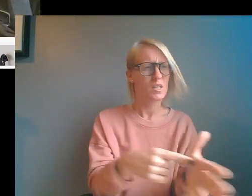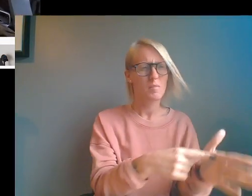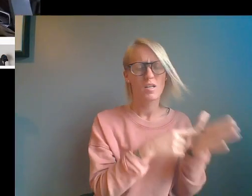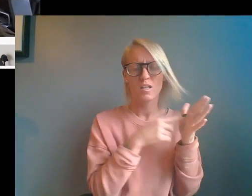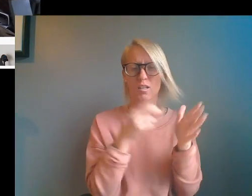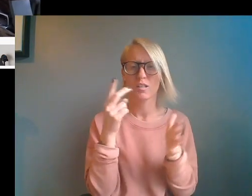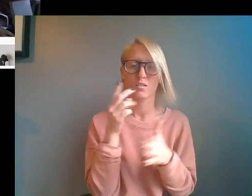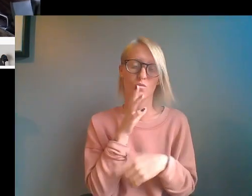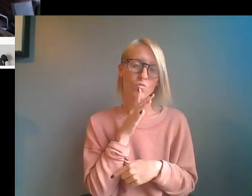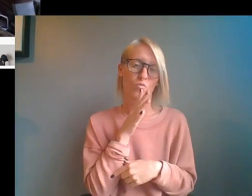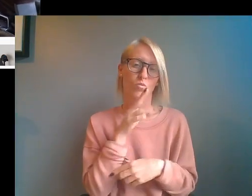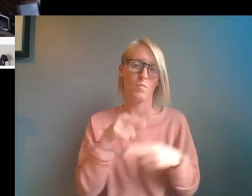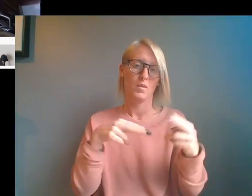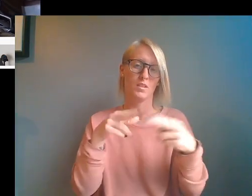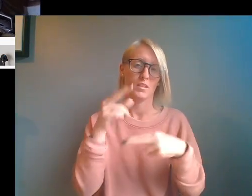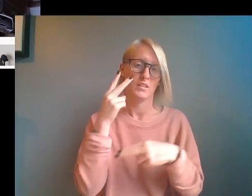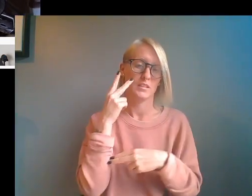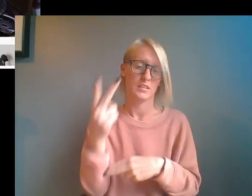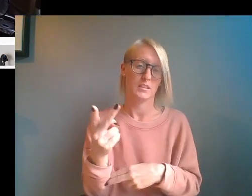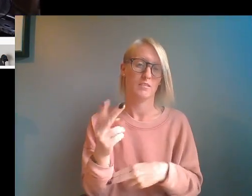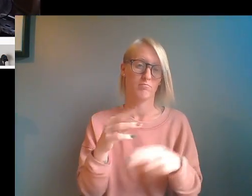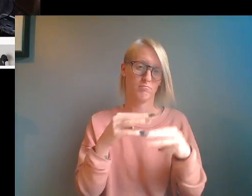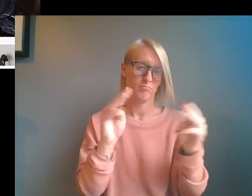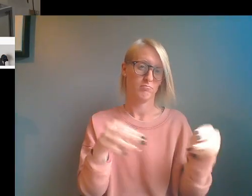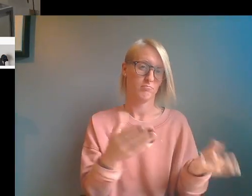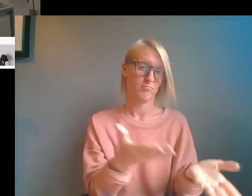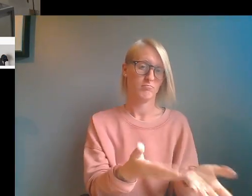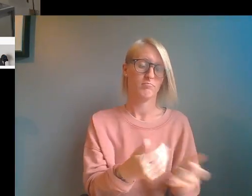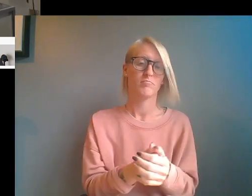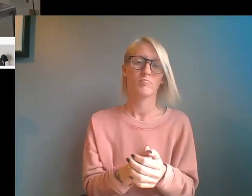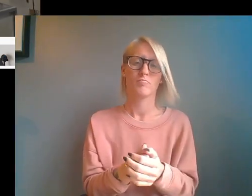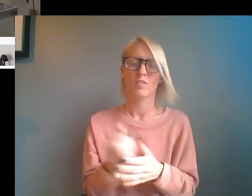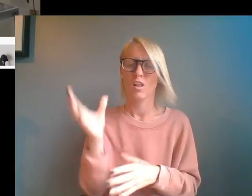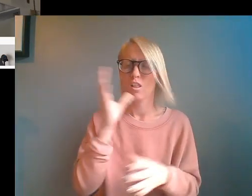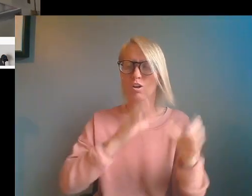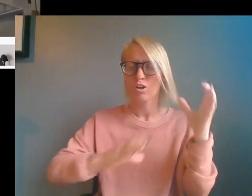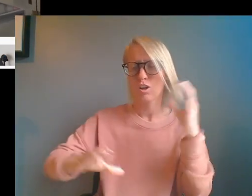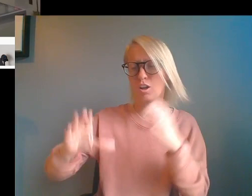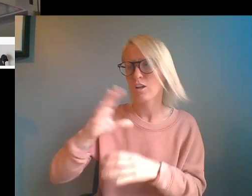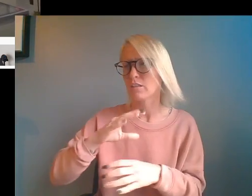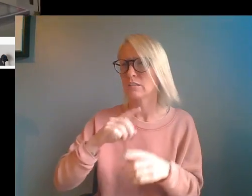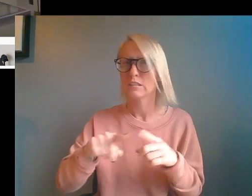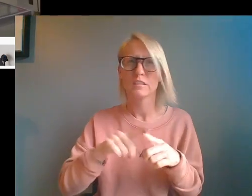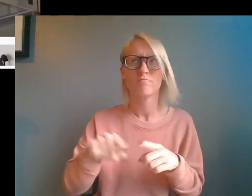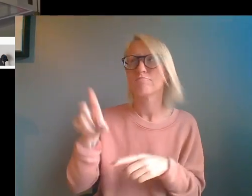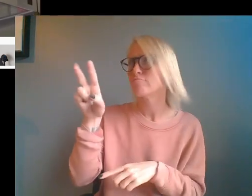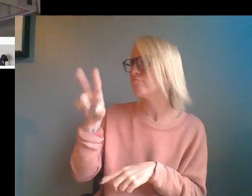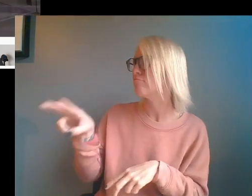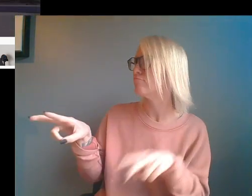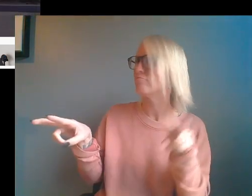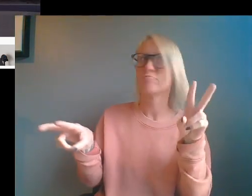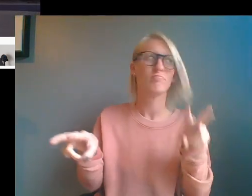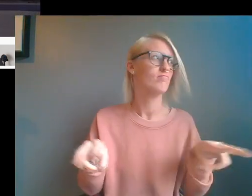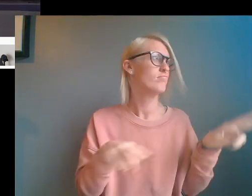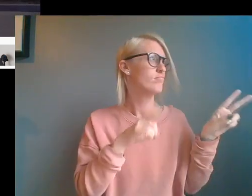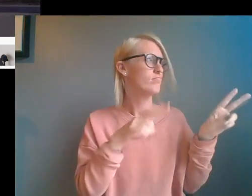see. After looking at the different exhibits in the museum, it was 25 minutes to our next stop.